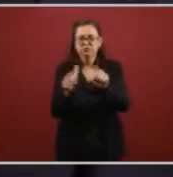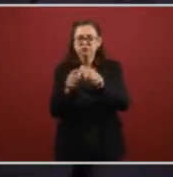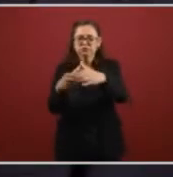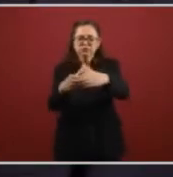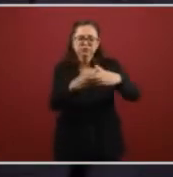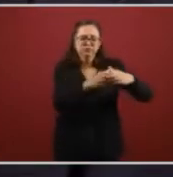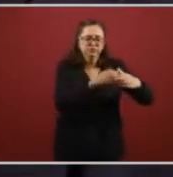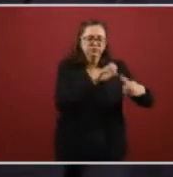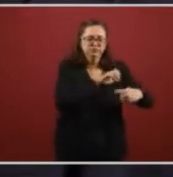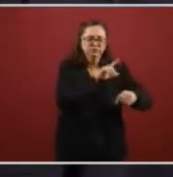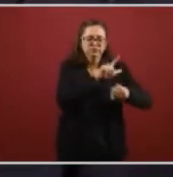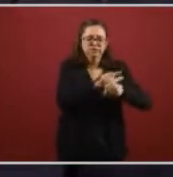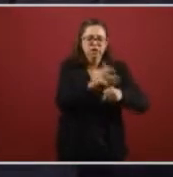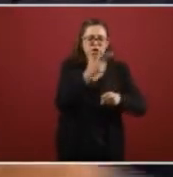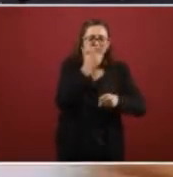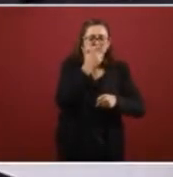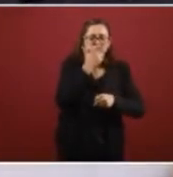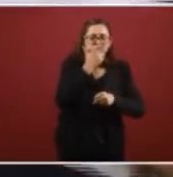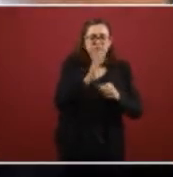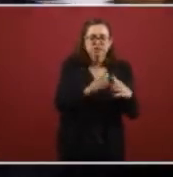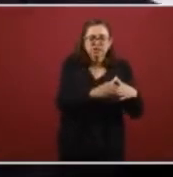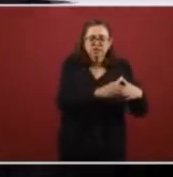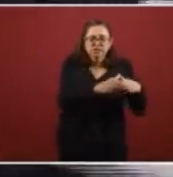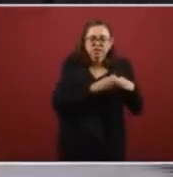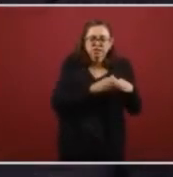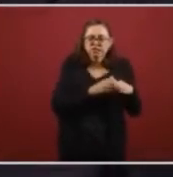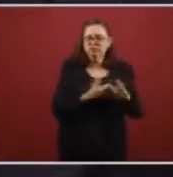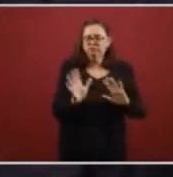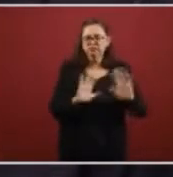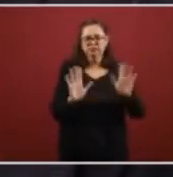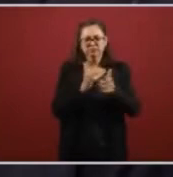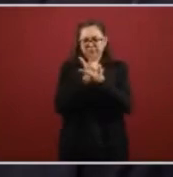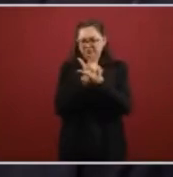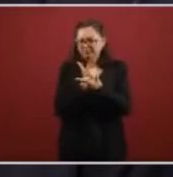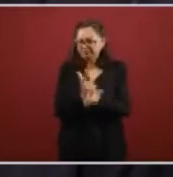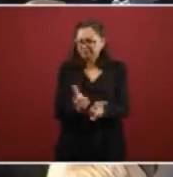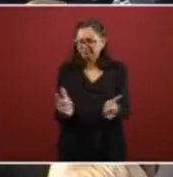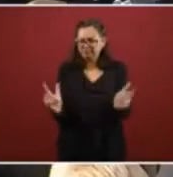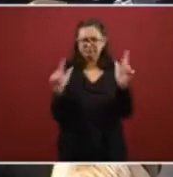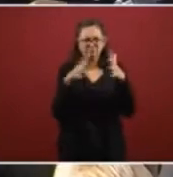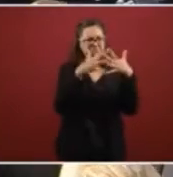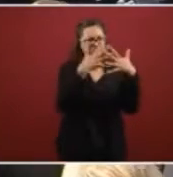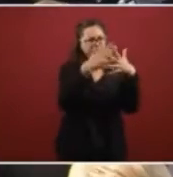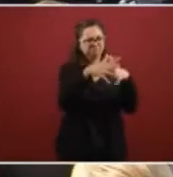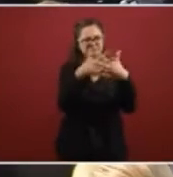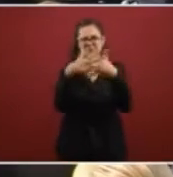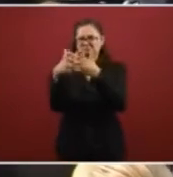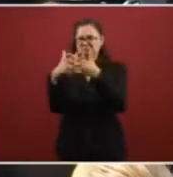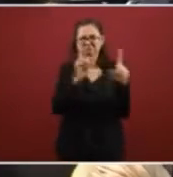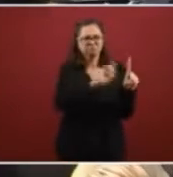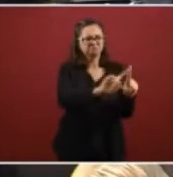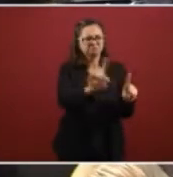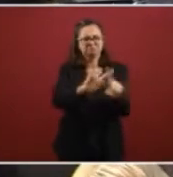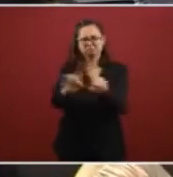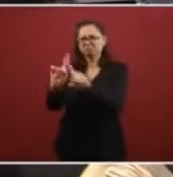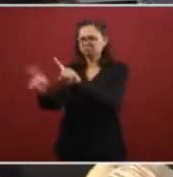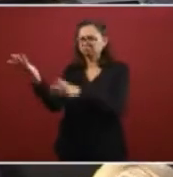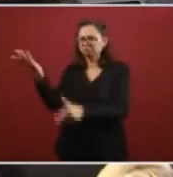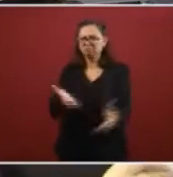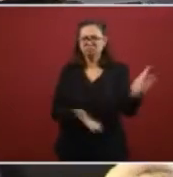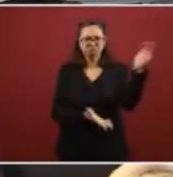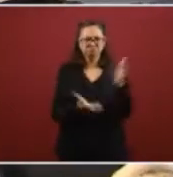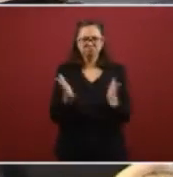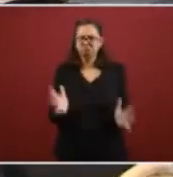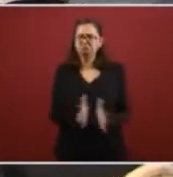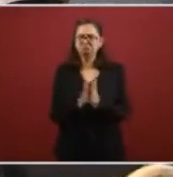not to have a select group, but let it be the most plural or open possible,